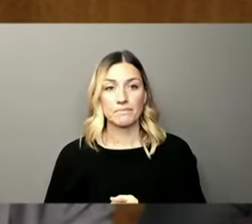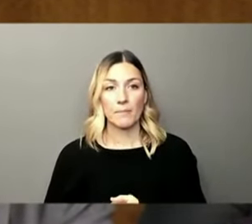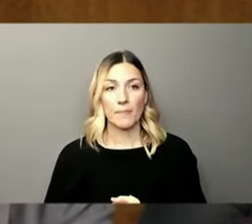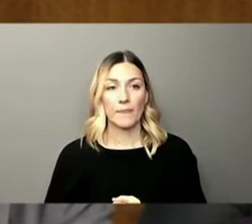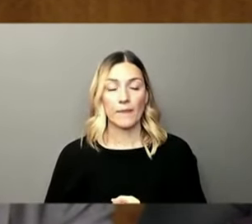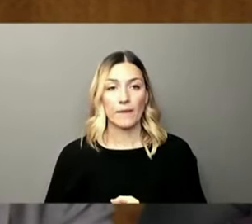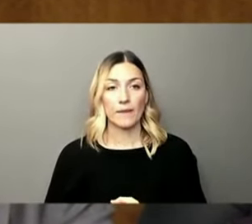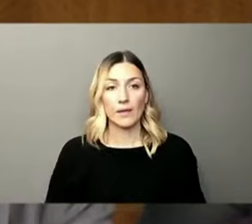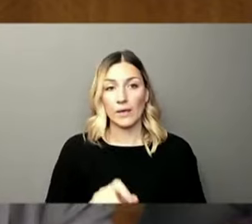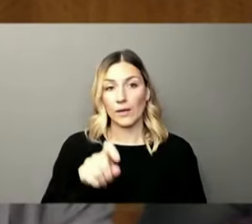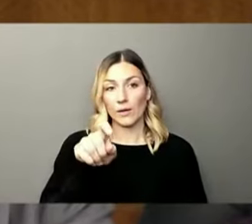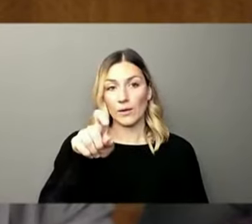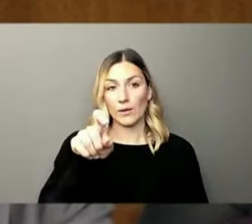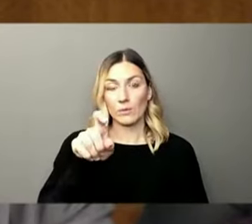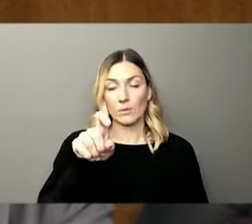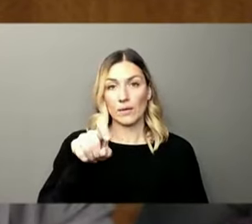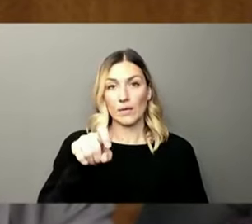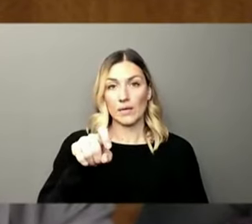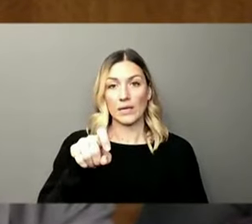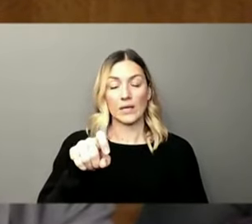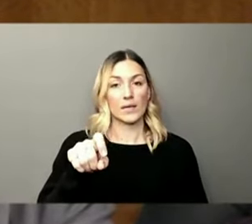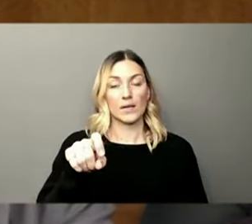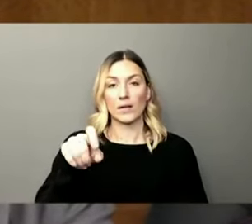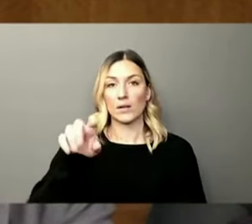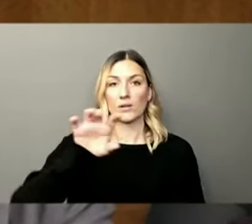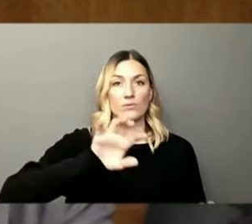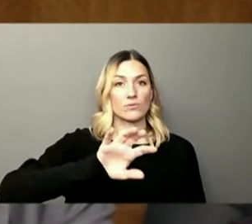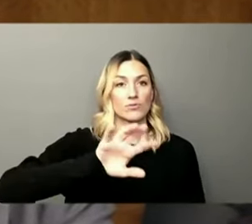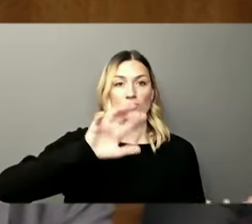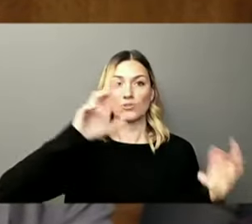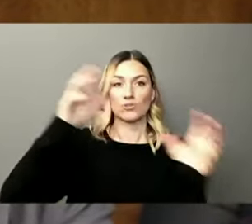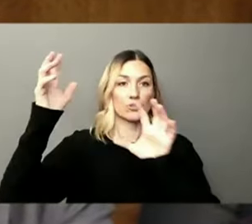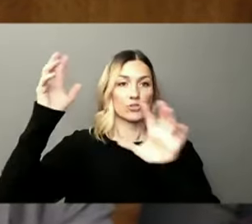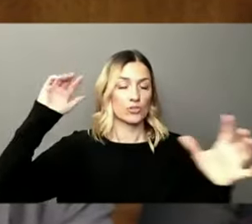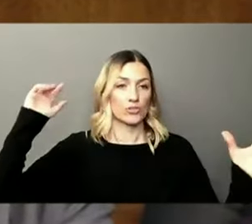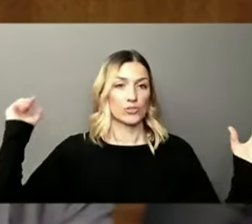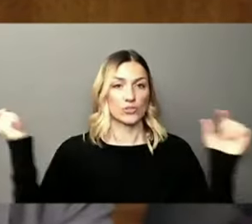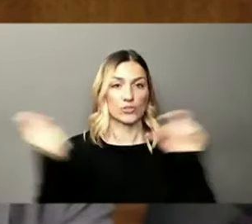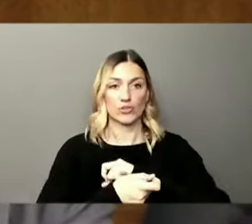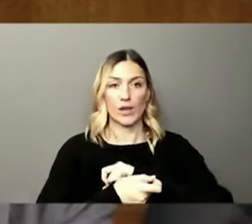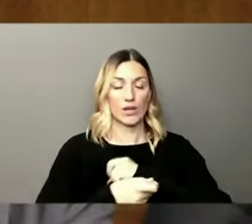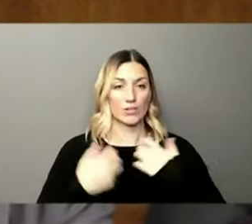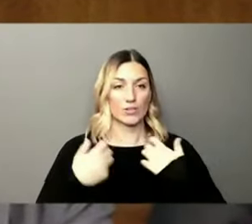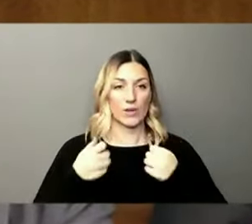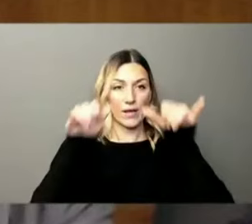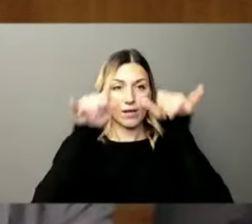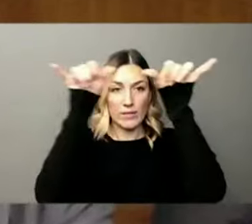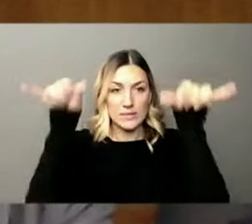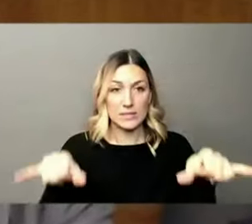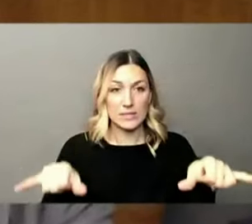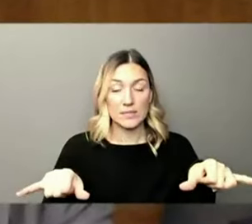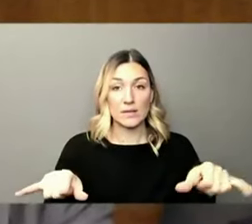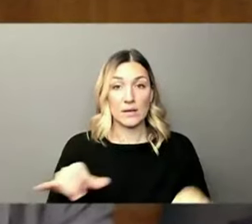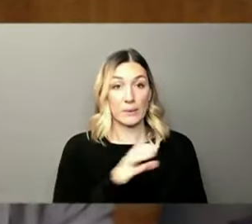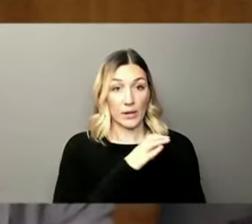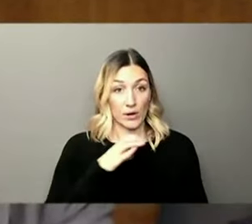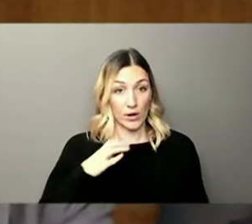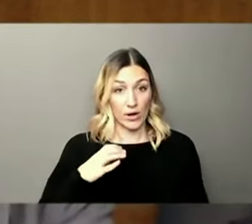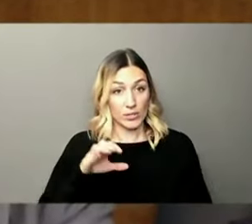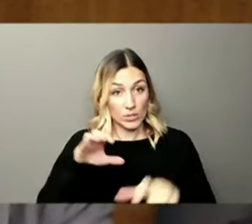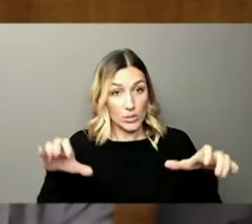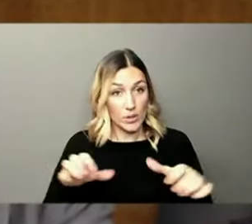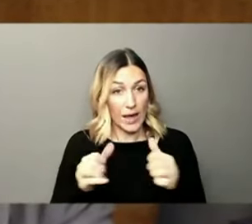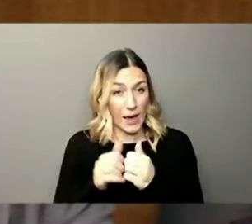We need a fundamental overhaul of our healthcare system. Whether Congress is able to do it, given the power of the insurance companies and the